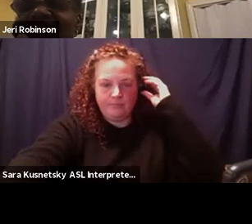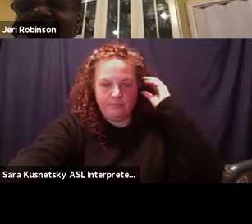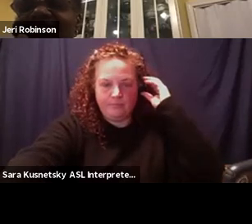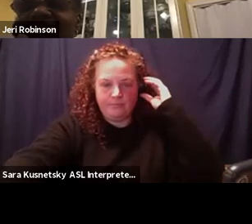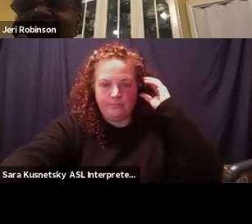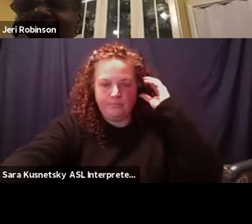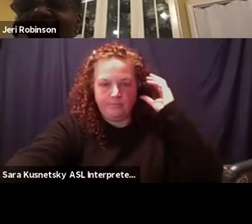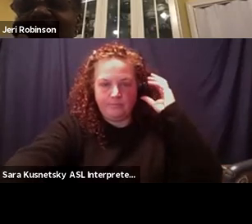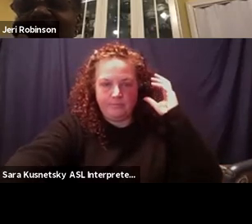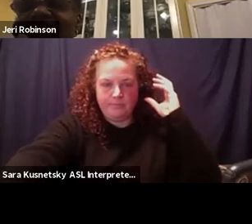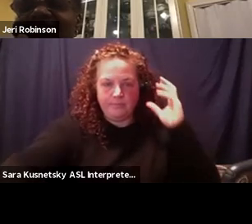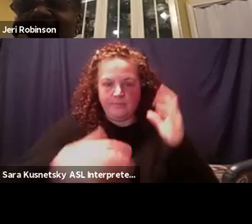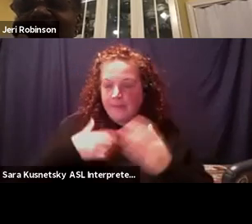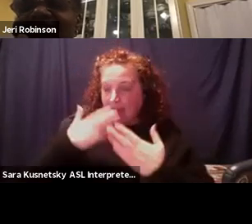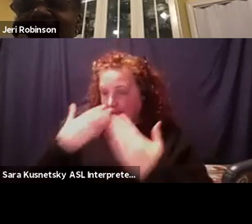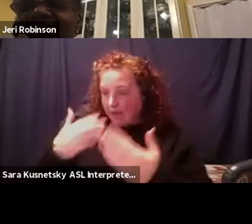Thank you, welcome Willow.